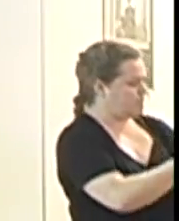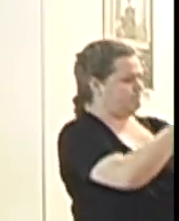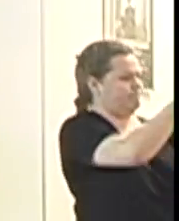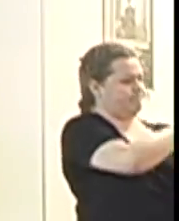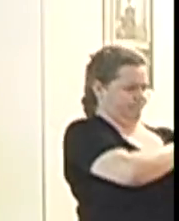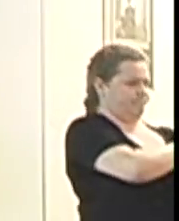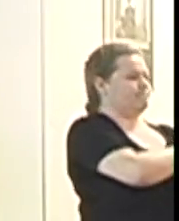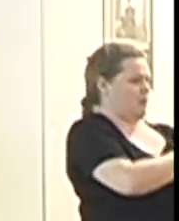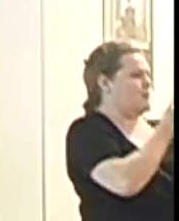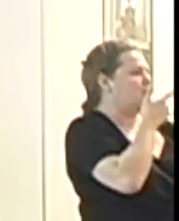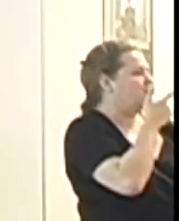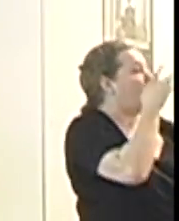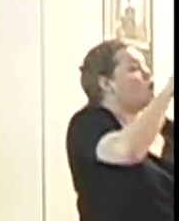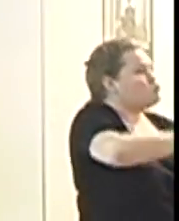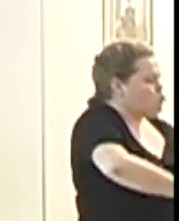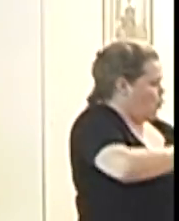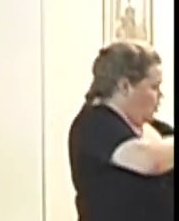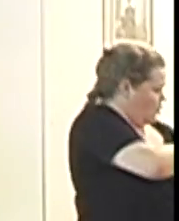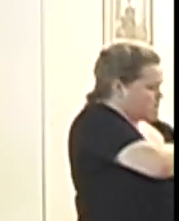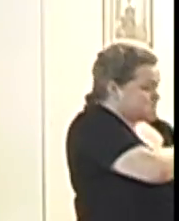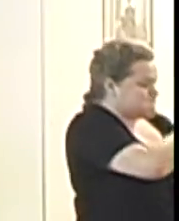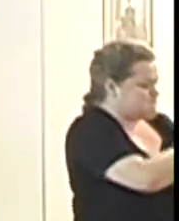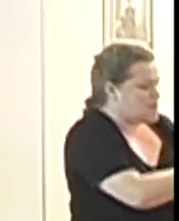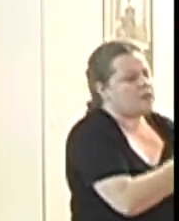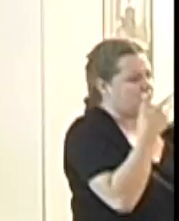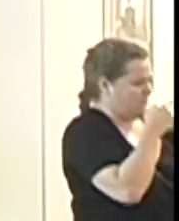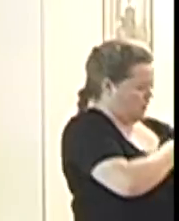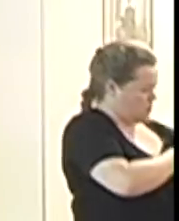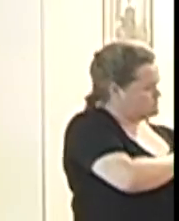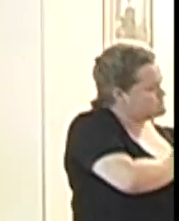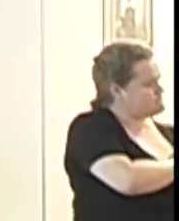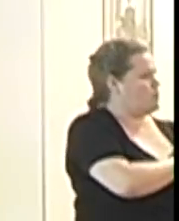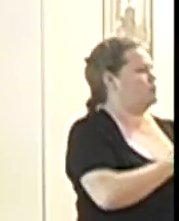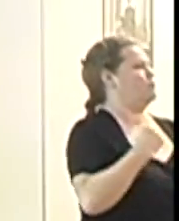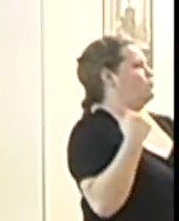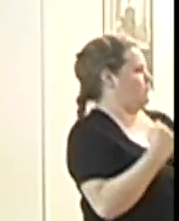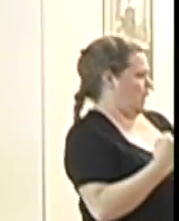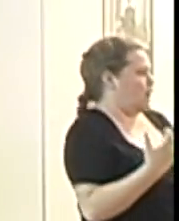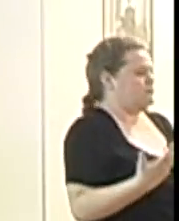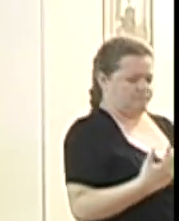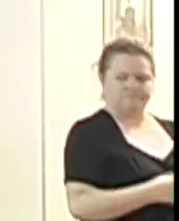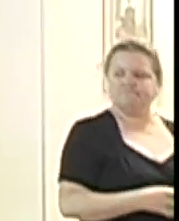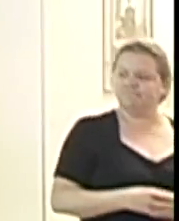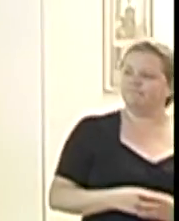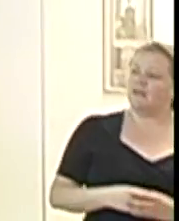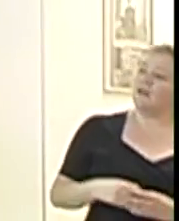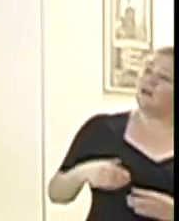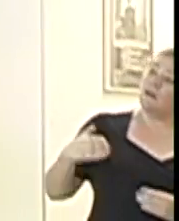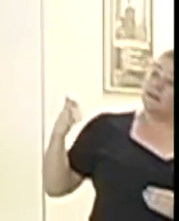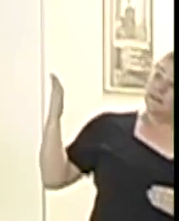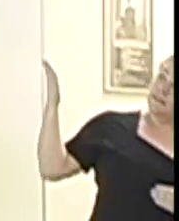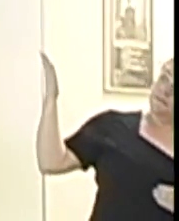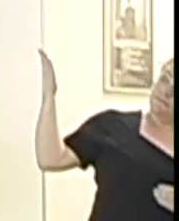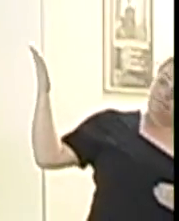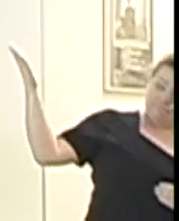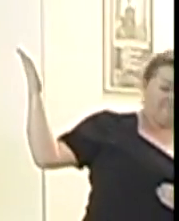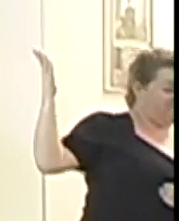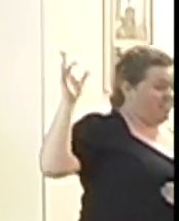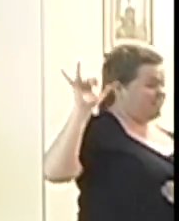ones. Okay. Why these motoric factors? Well, they figure prominently in the motor development